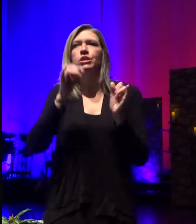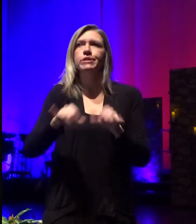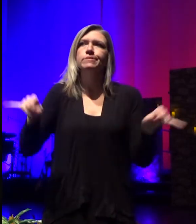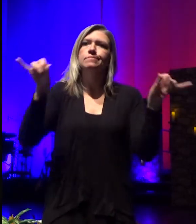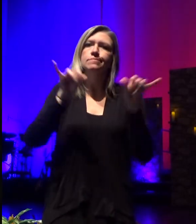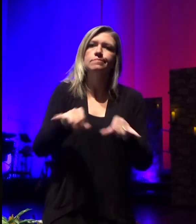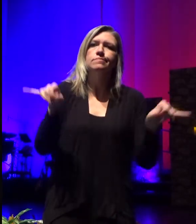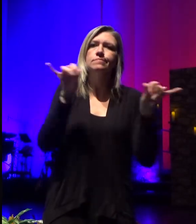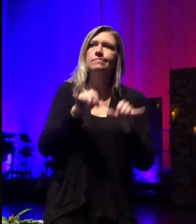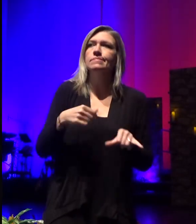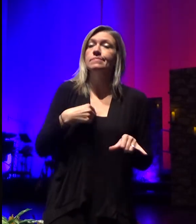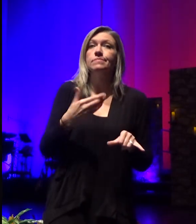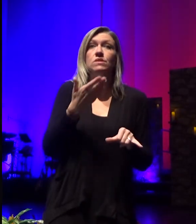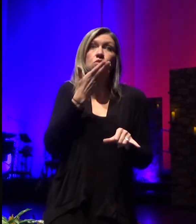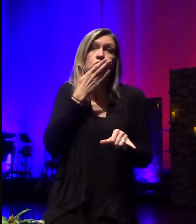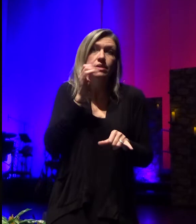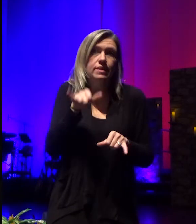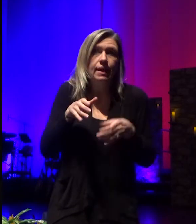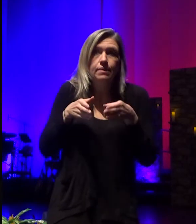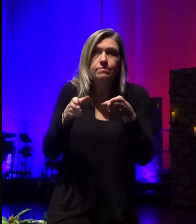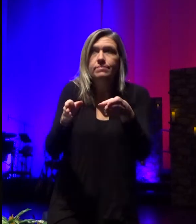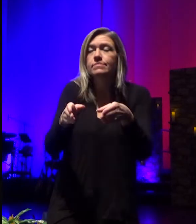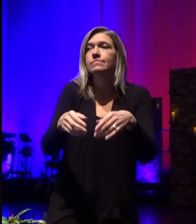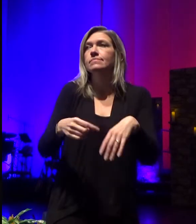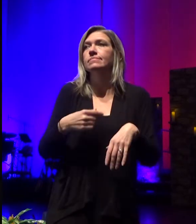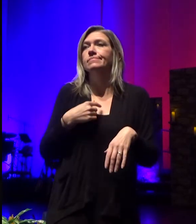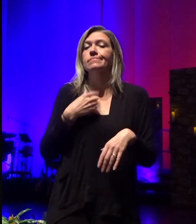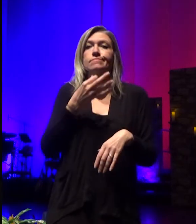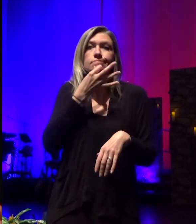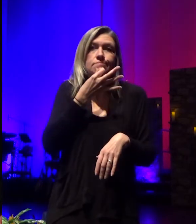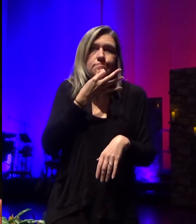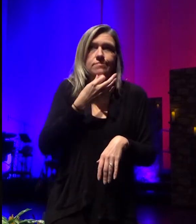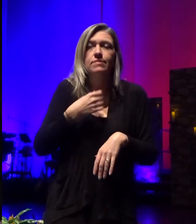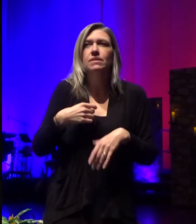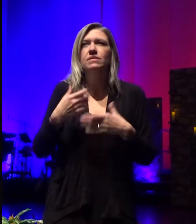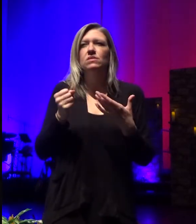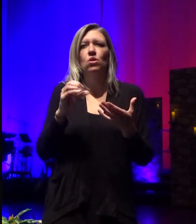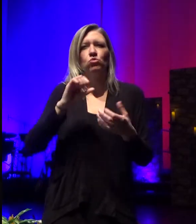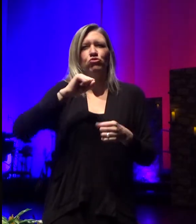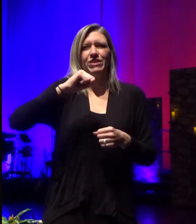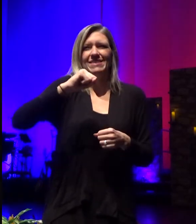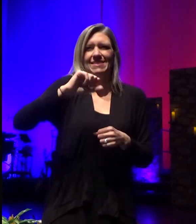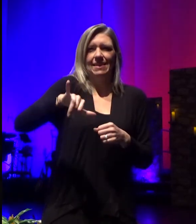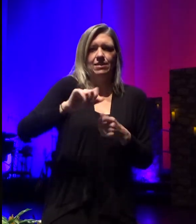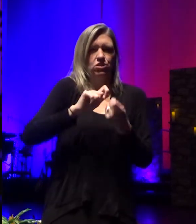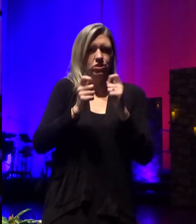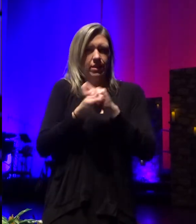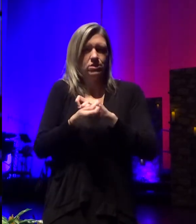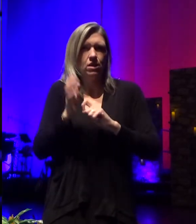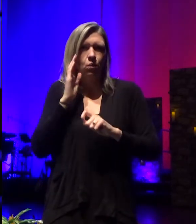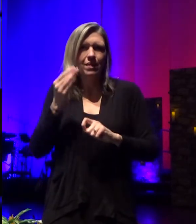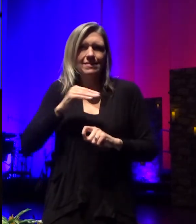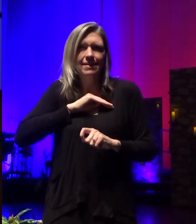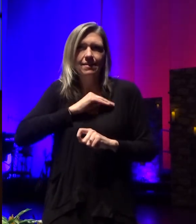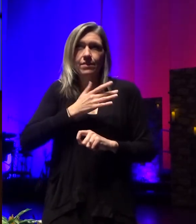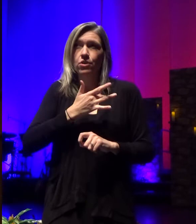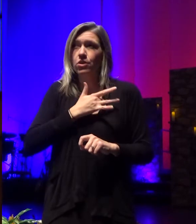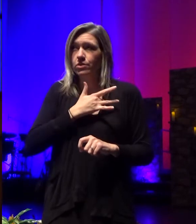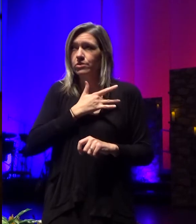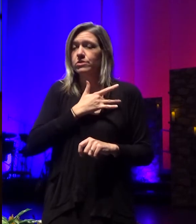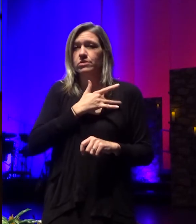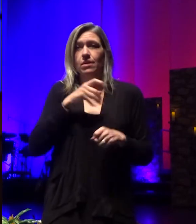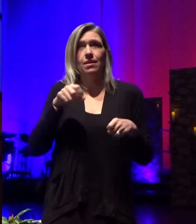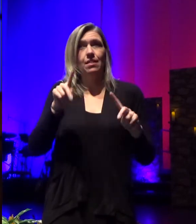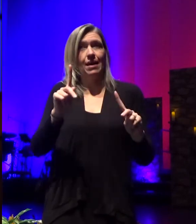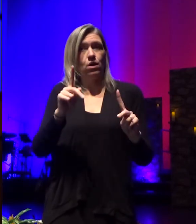good at it, gotten good at it. And there's the resistance to make the kind of changes that would satisfy the heart, allow a dream in the